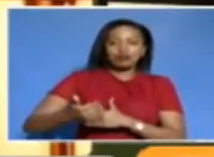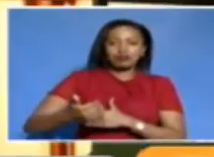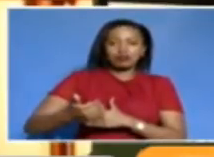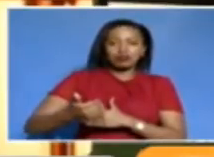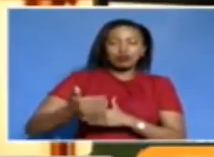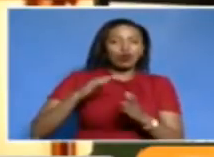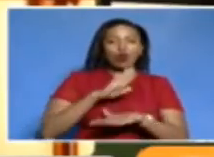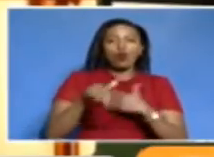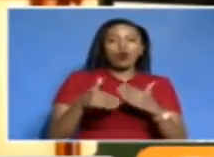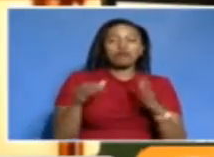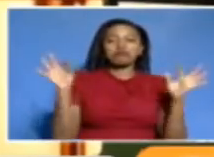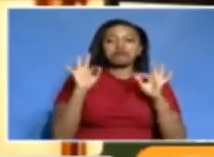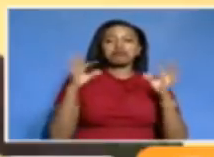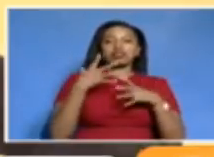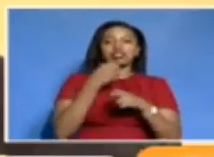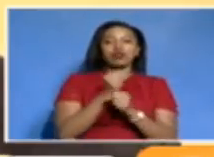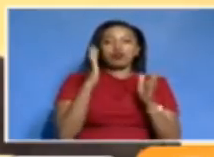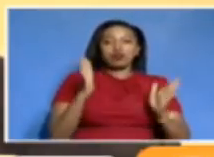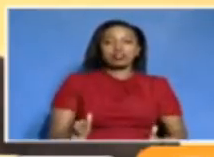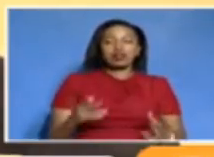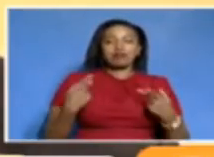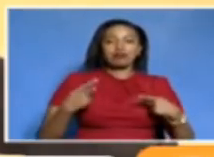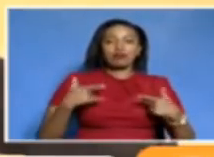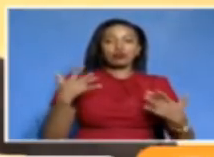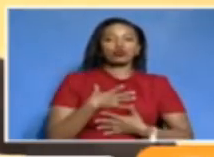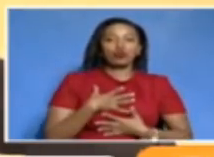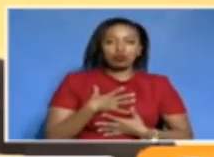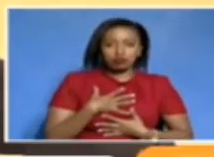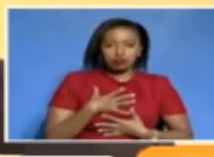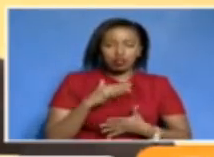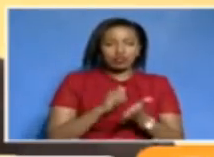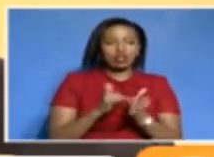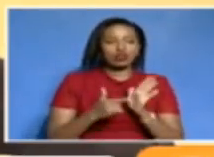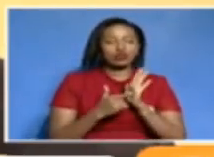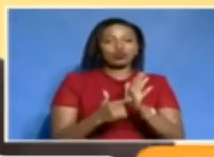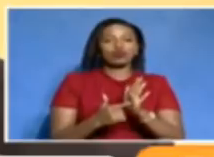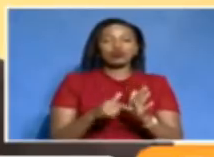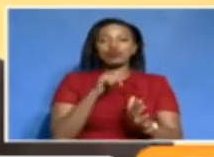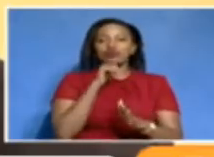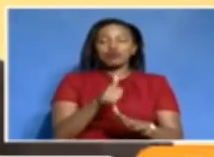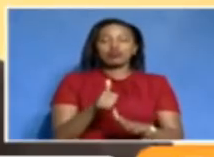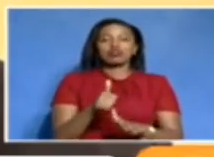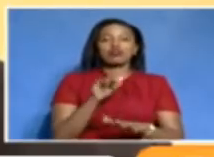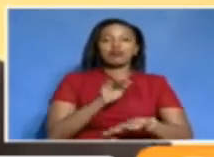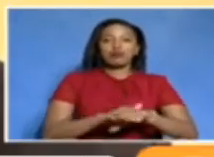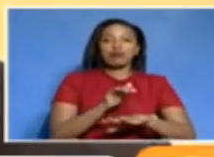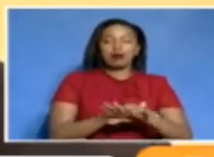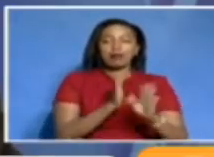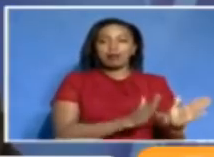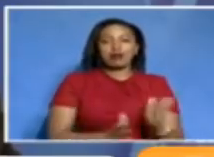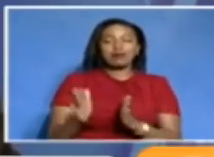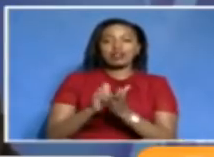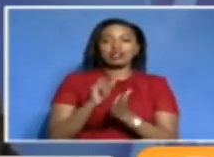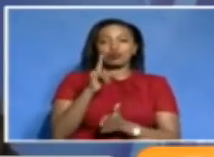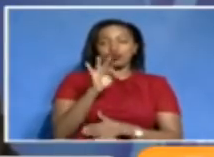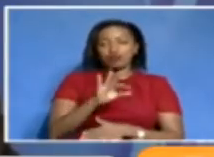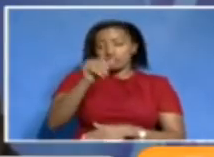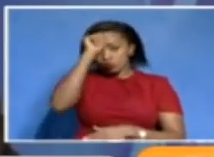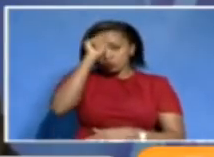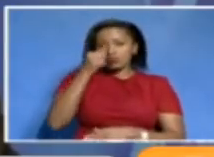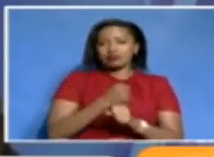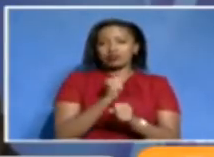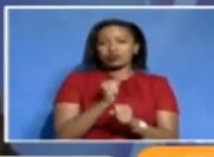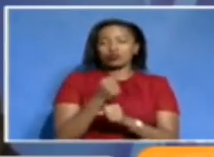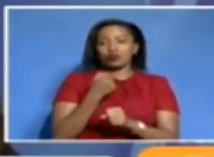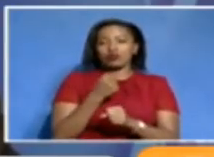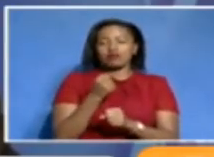It just showed a lack of proper planning. This was one of the shockingly stupid decisions made in recent times. You should have seen